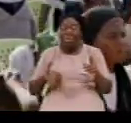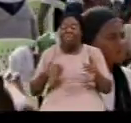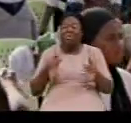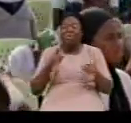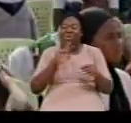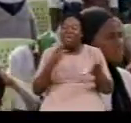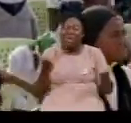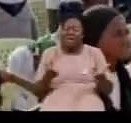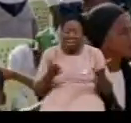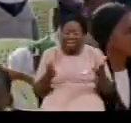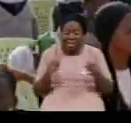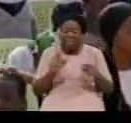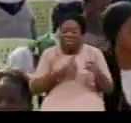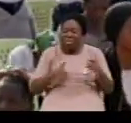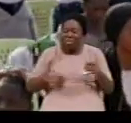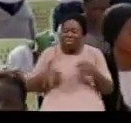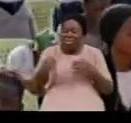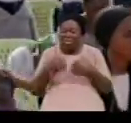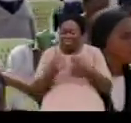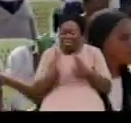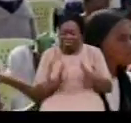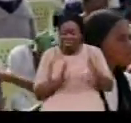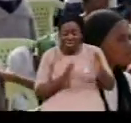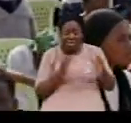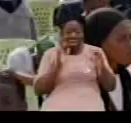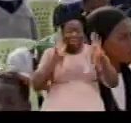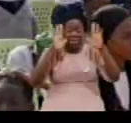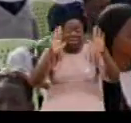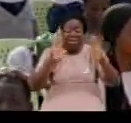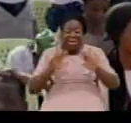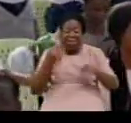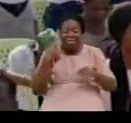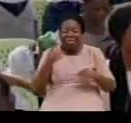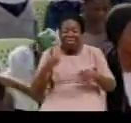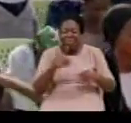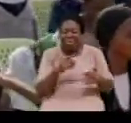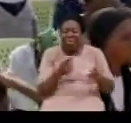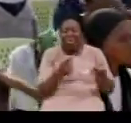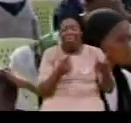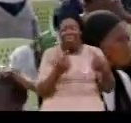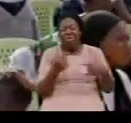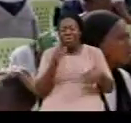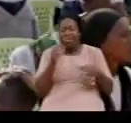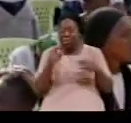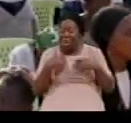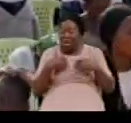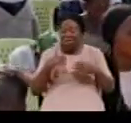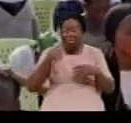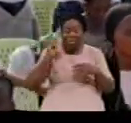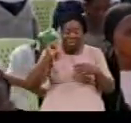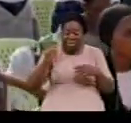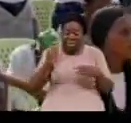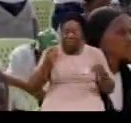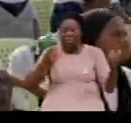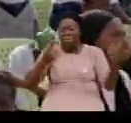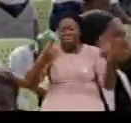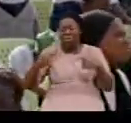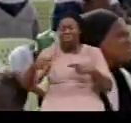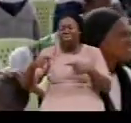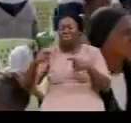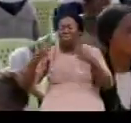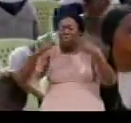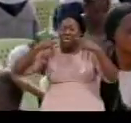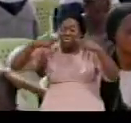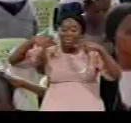you, God has given you a testimony since we started, come to my left hand and share your testimony. Chioba wa